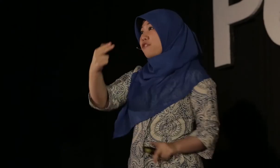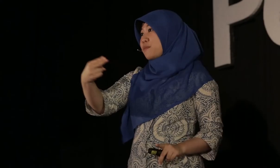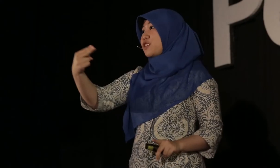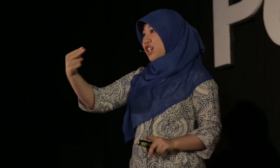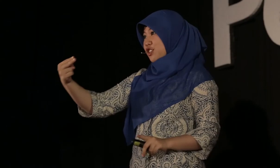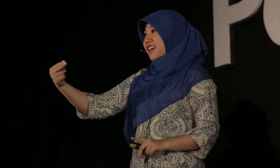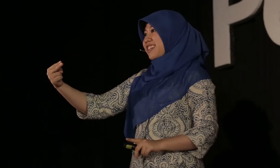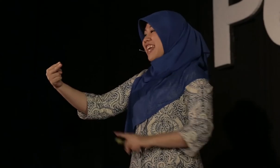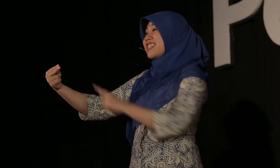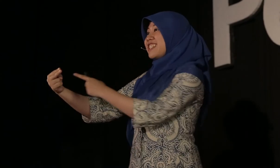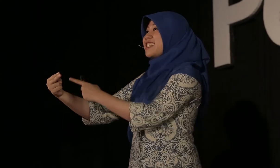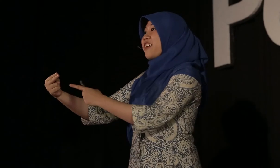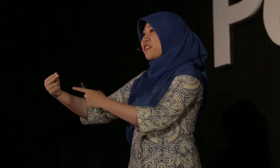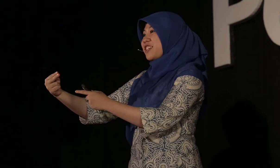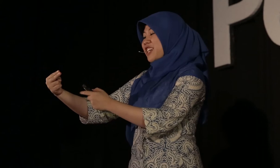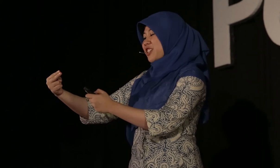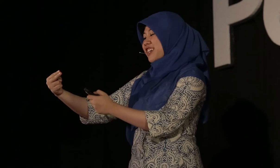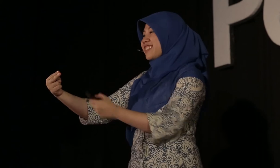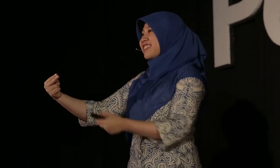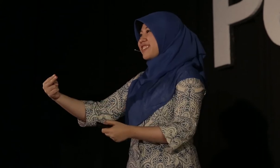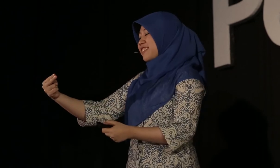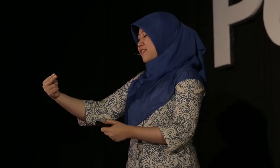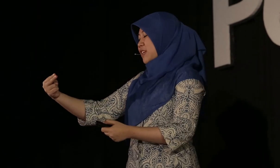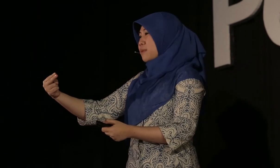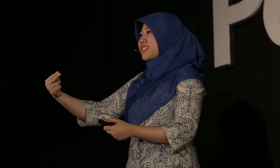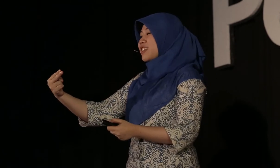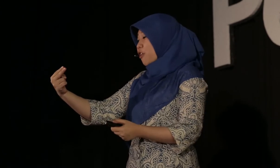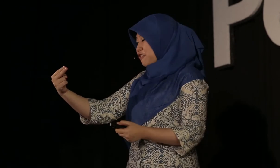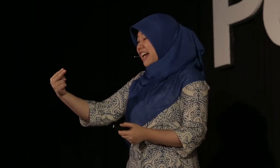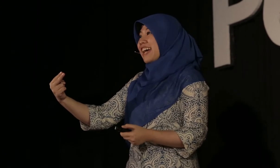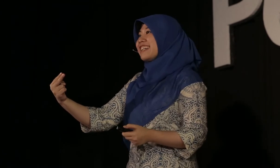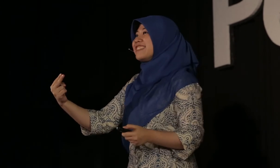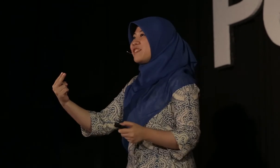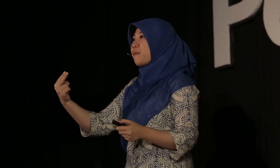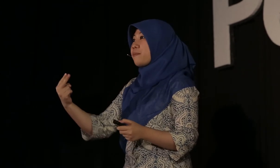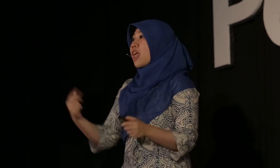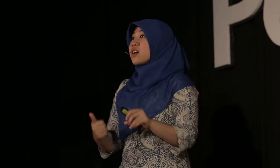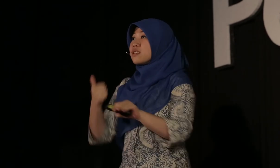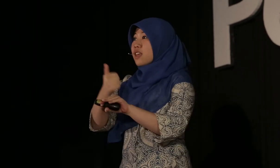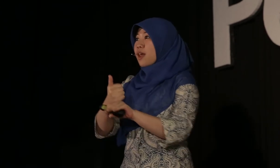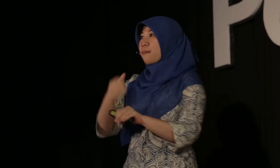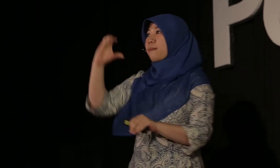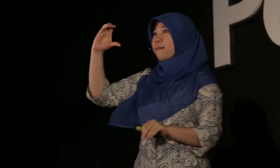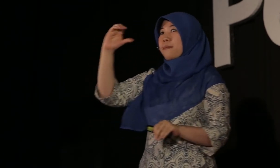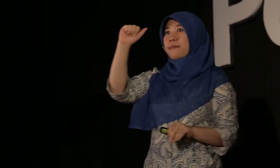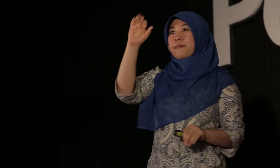I'm from Indonesia, and this is a sign for Indonesia, because it's our flag.